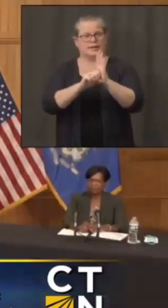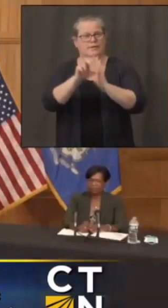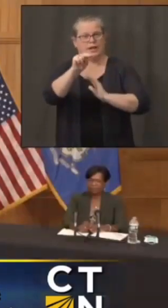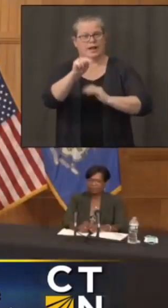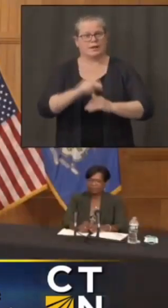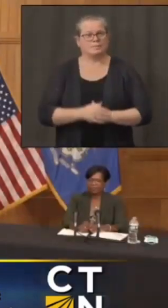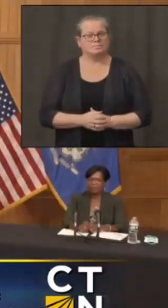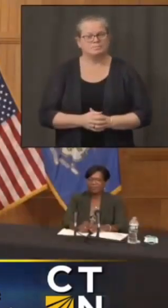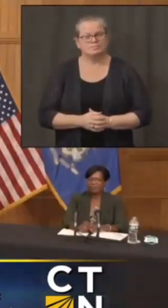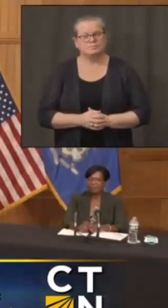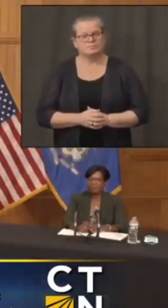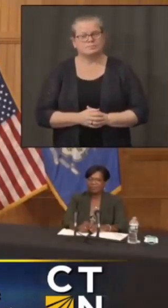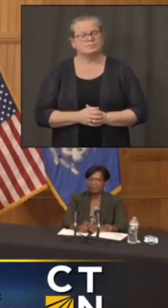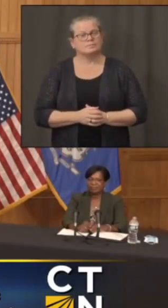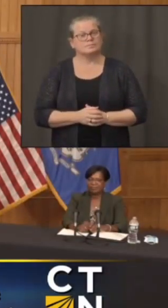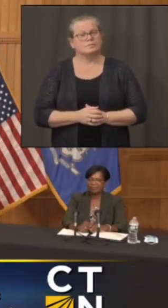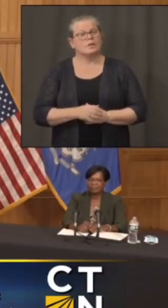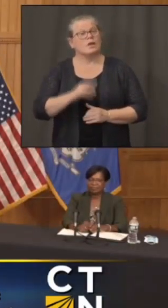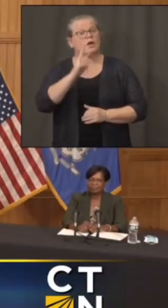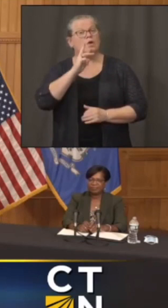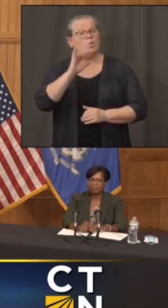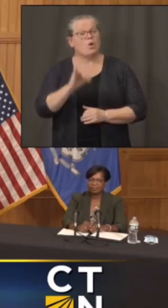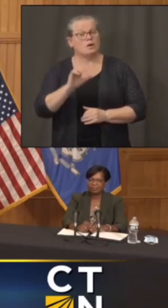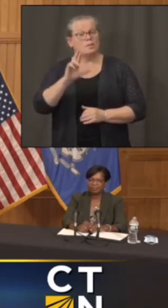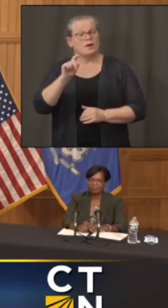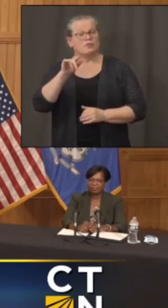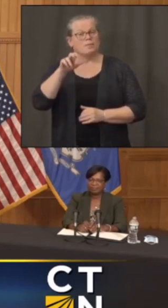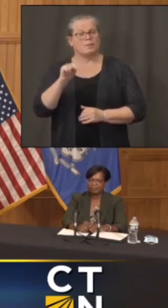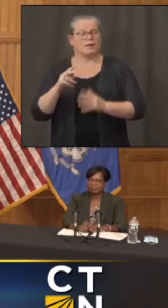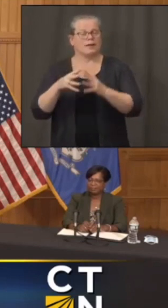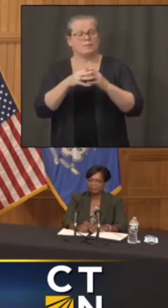The Waterbury Republican American.